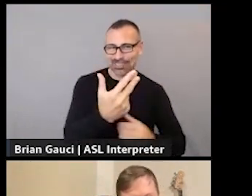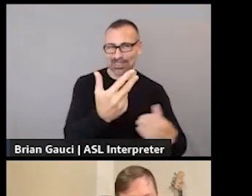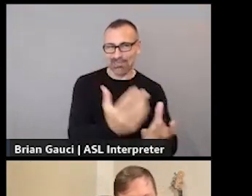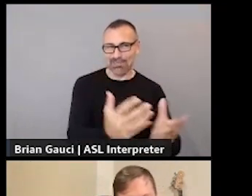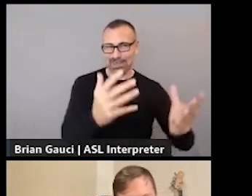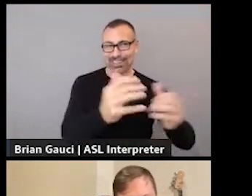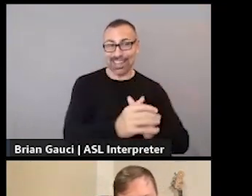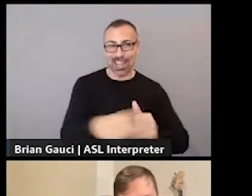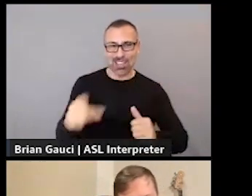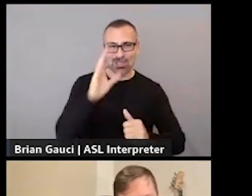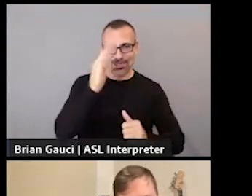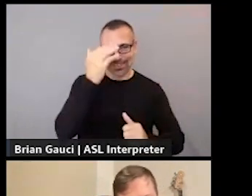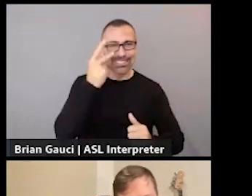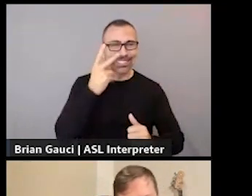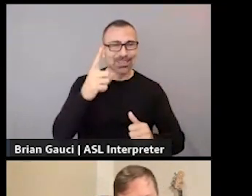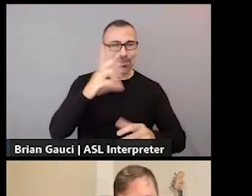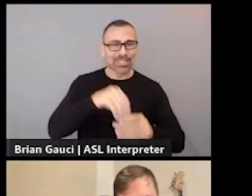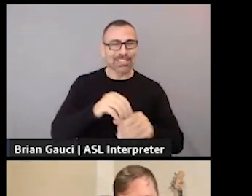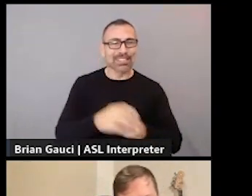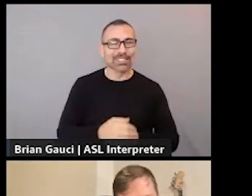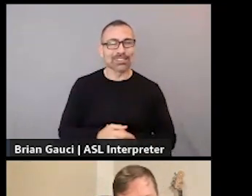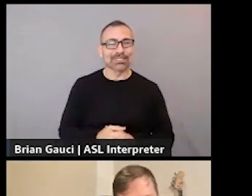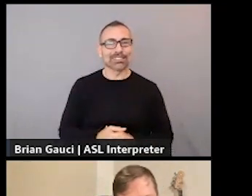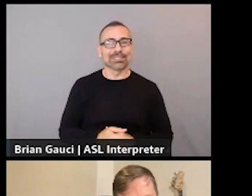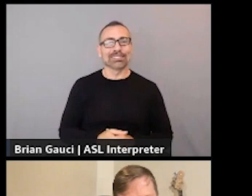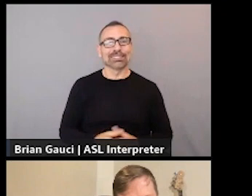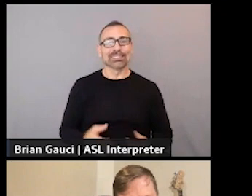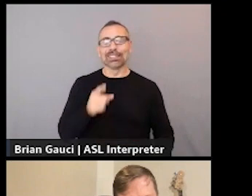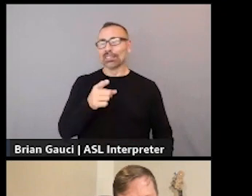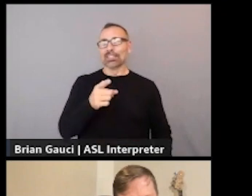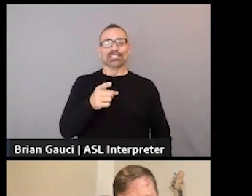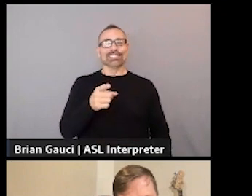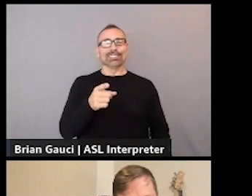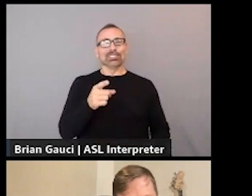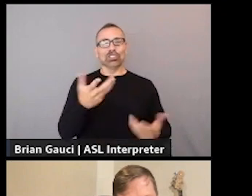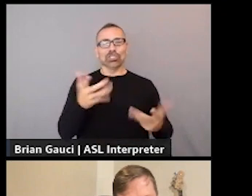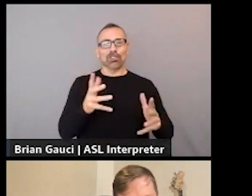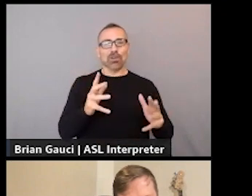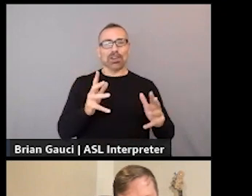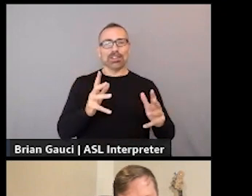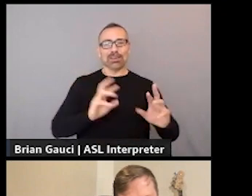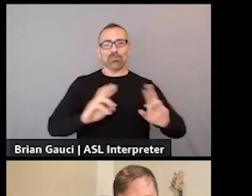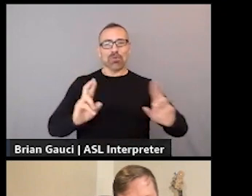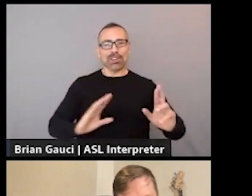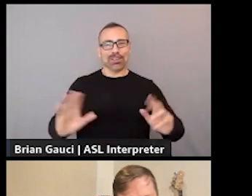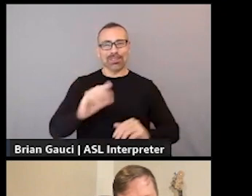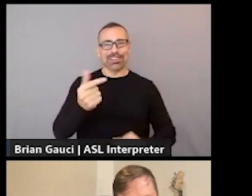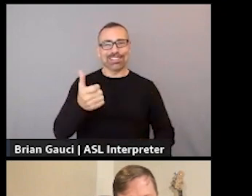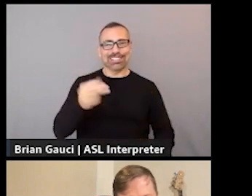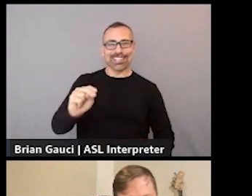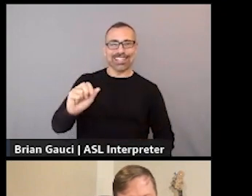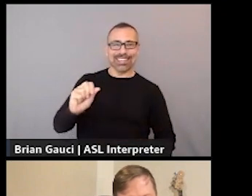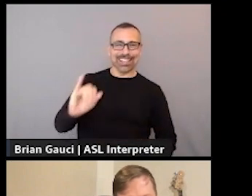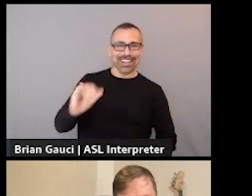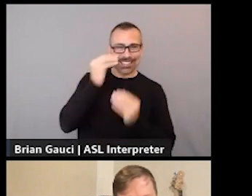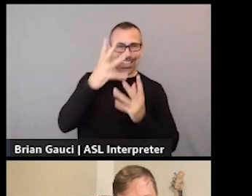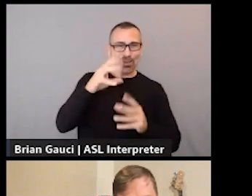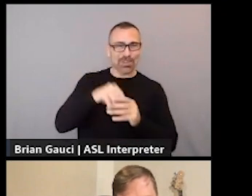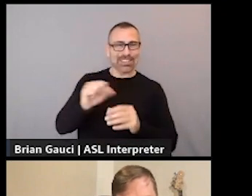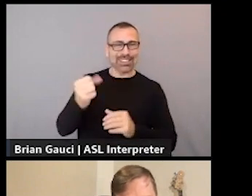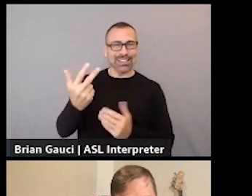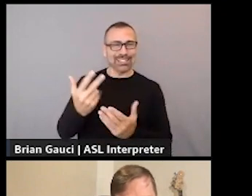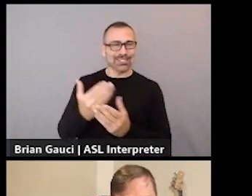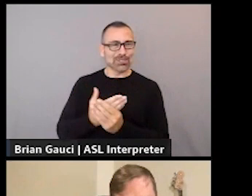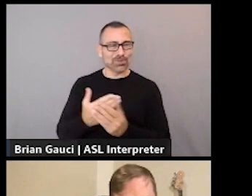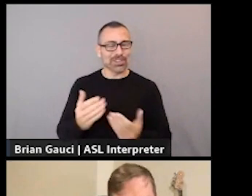She's already prepping her Gen AI. I can't even make a good. She's prepping her Gen AI data in S3. See, this is Multitasking. it'll